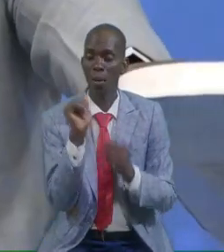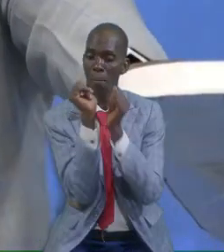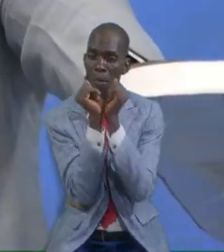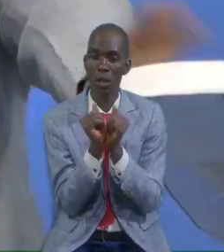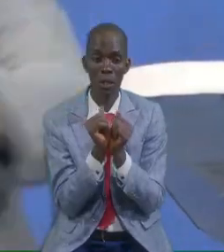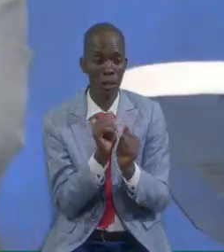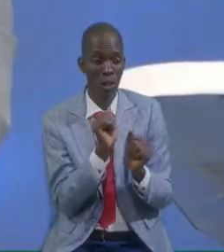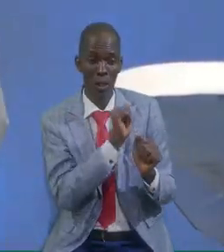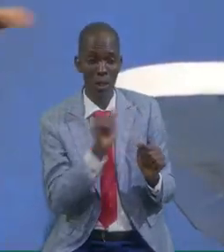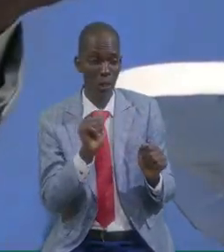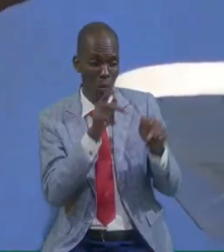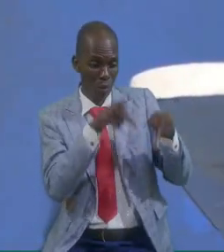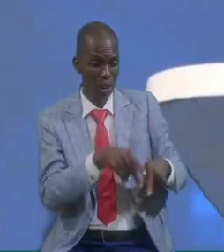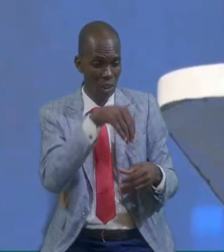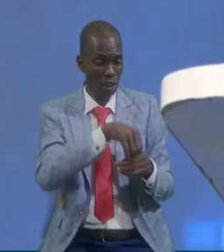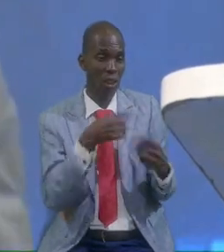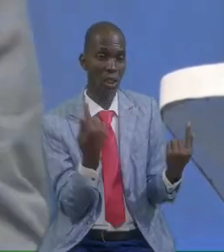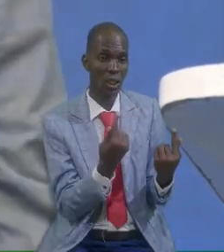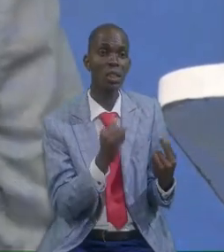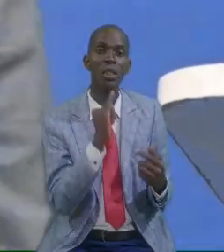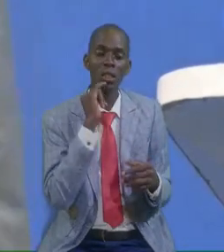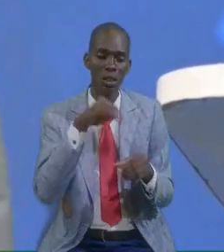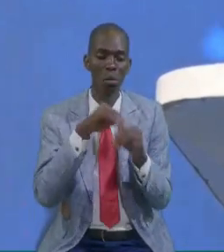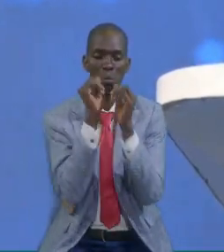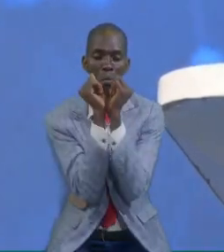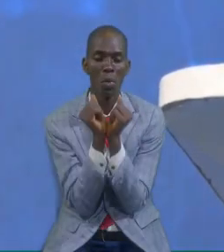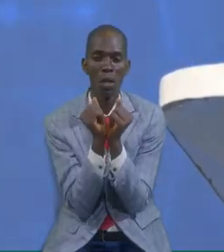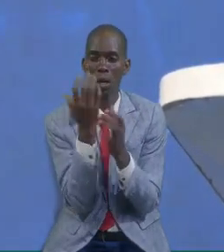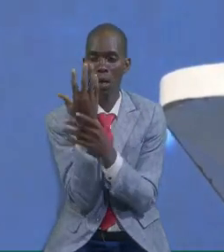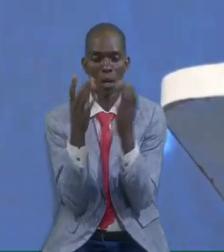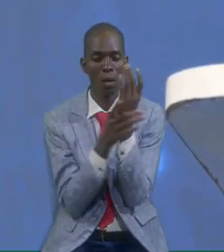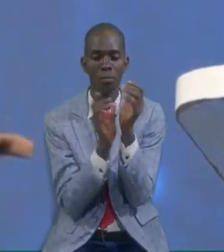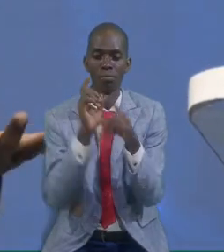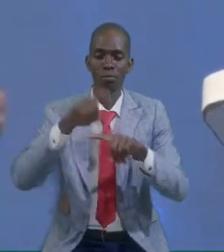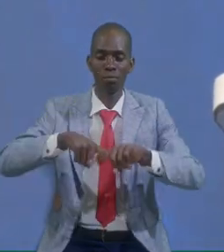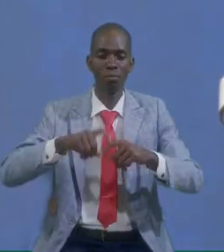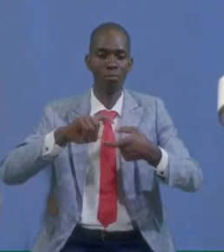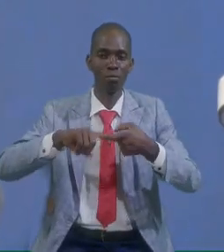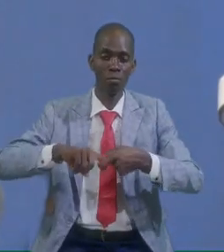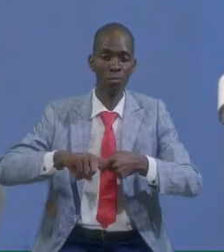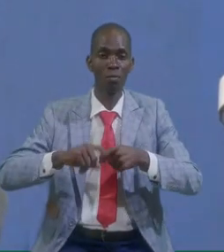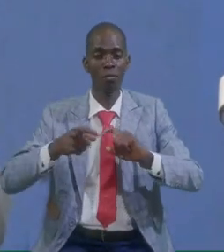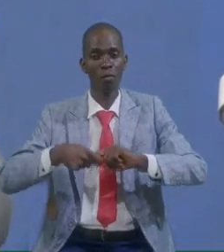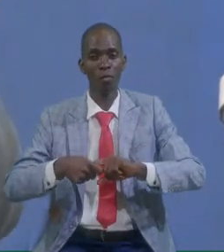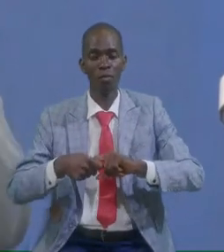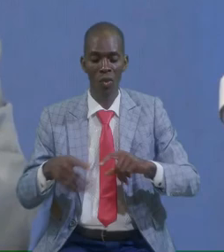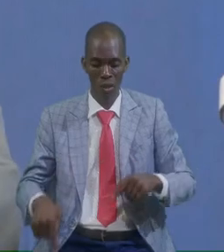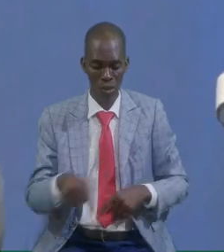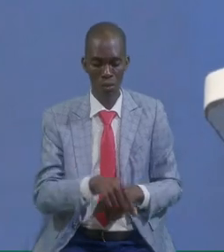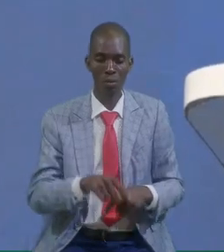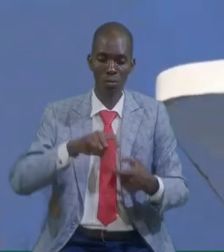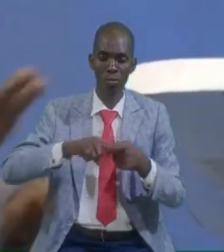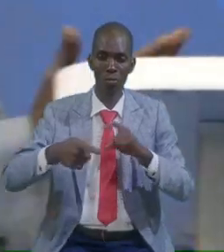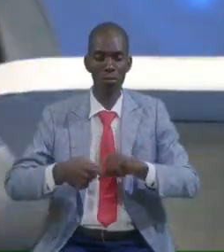in bondage. The hands are tied, bondage. The feet are tied,